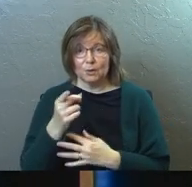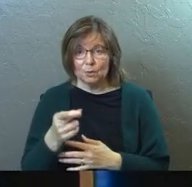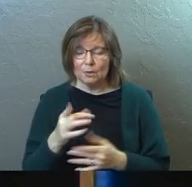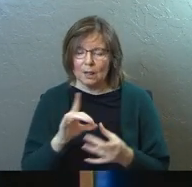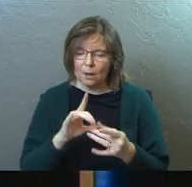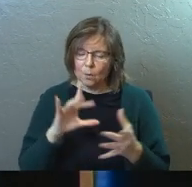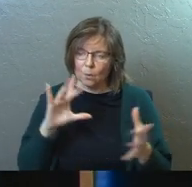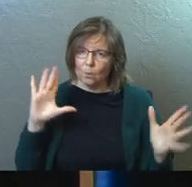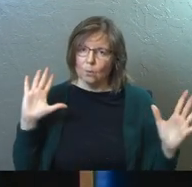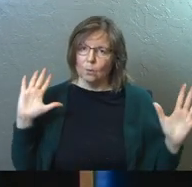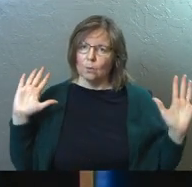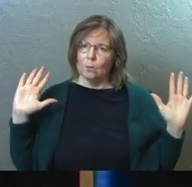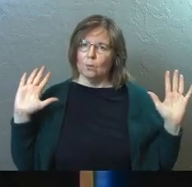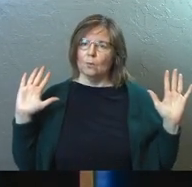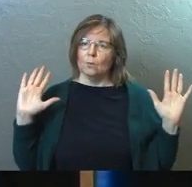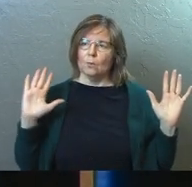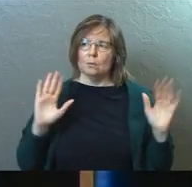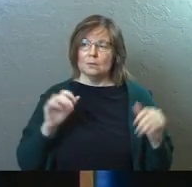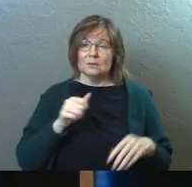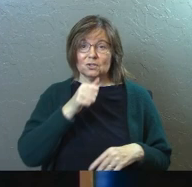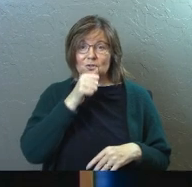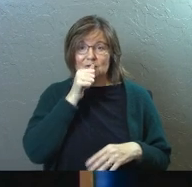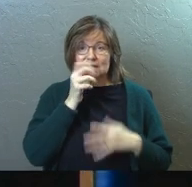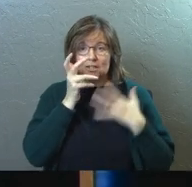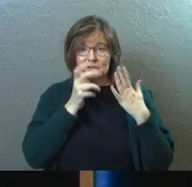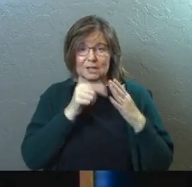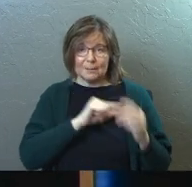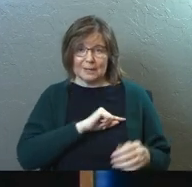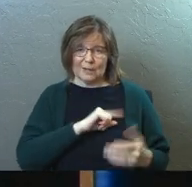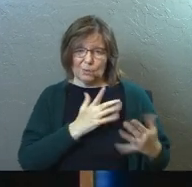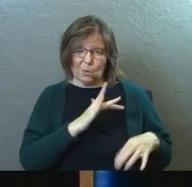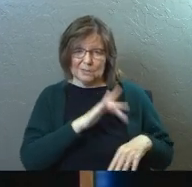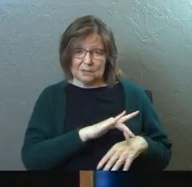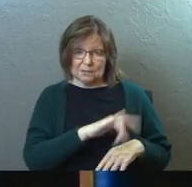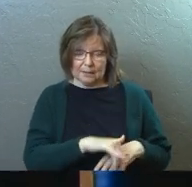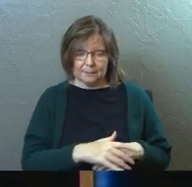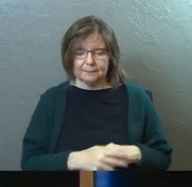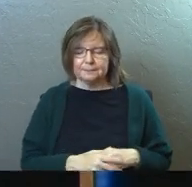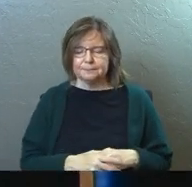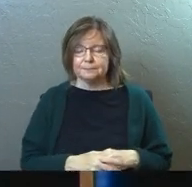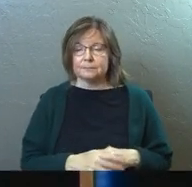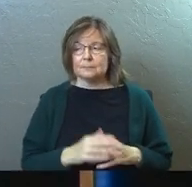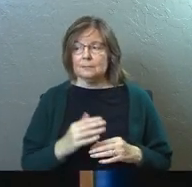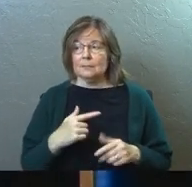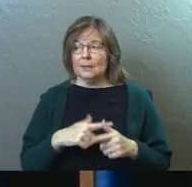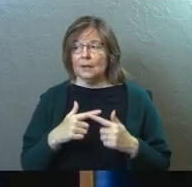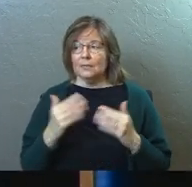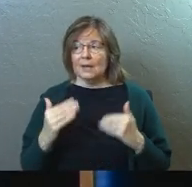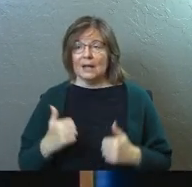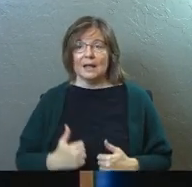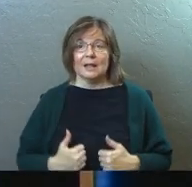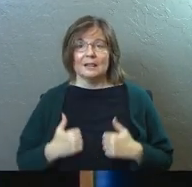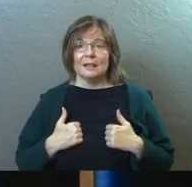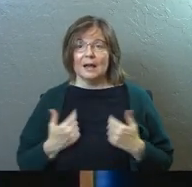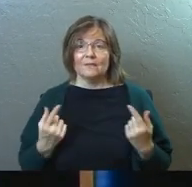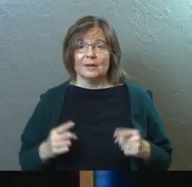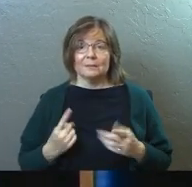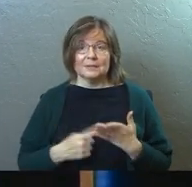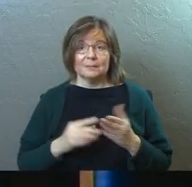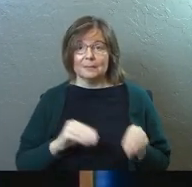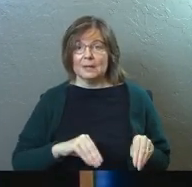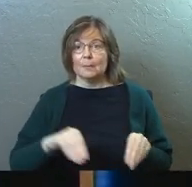it. Your secret shame and guilt, we already talked about that. And then life just happens. Sometimes they move